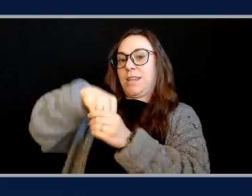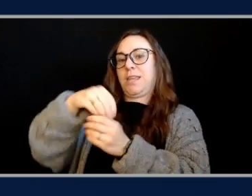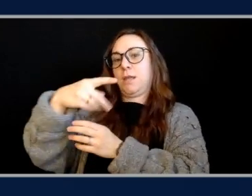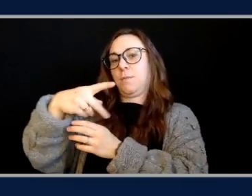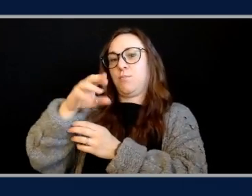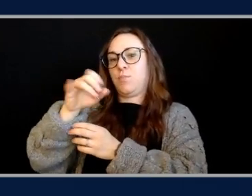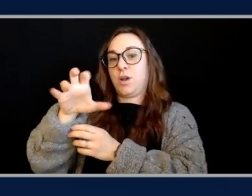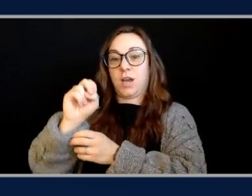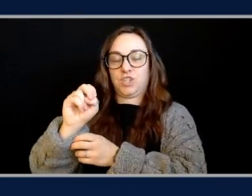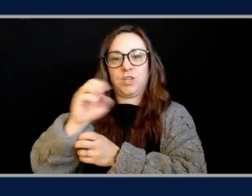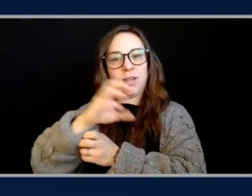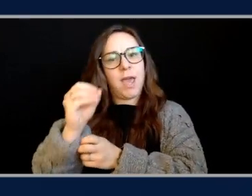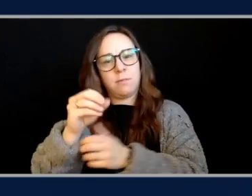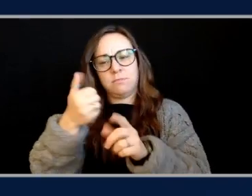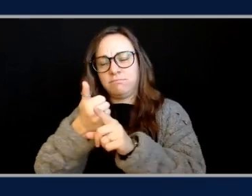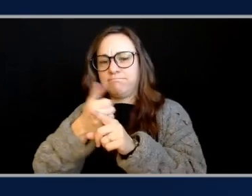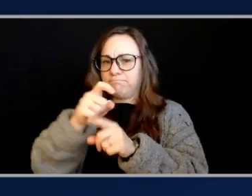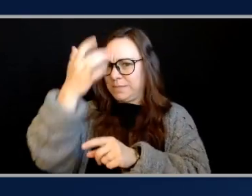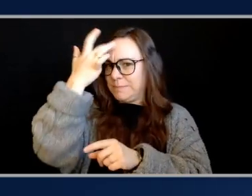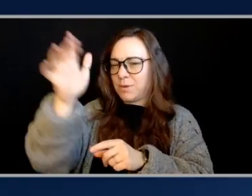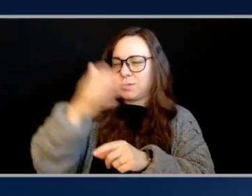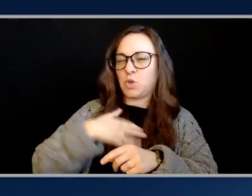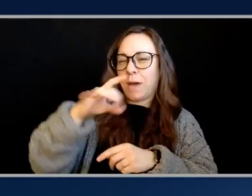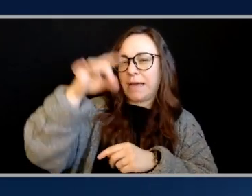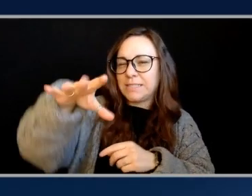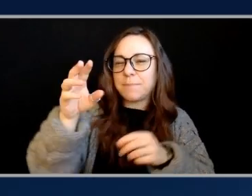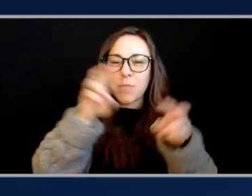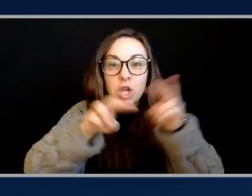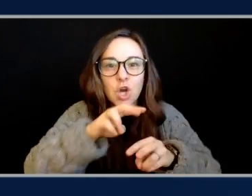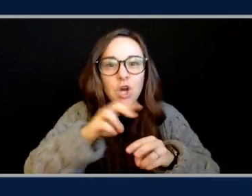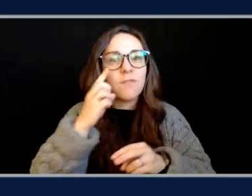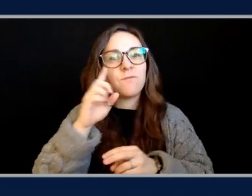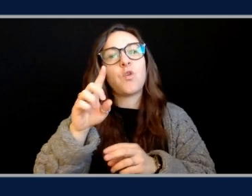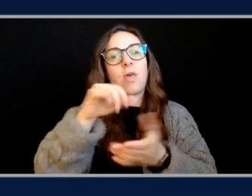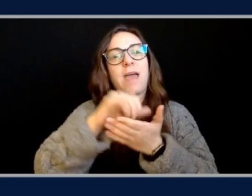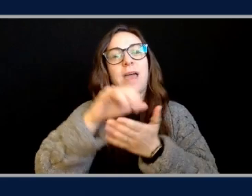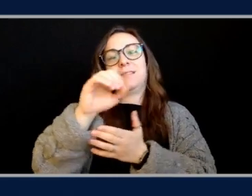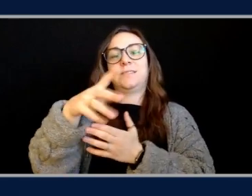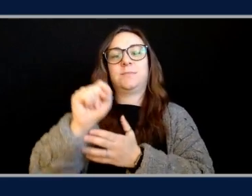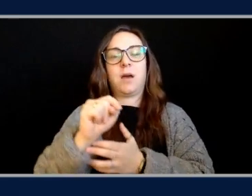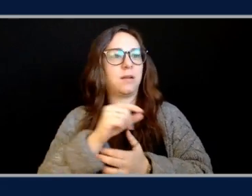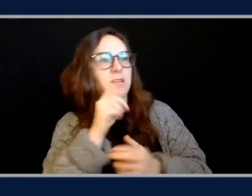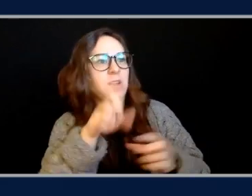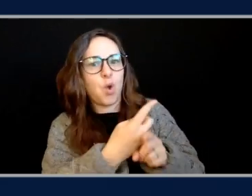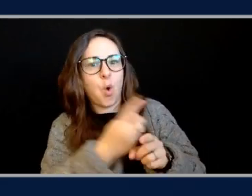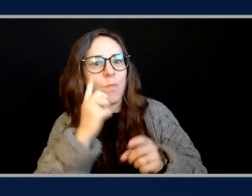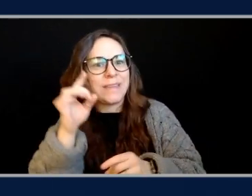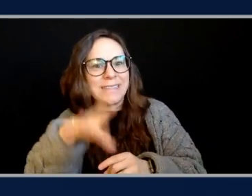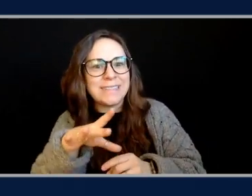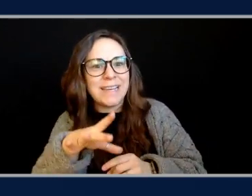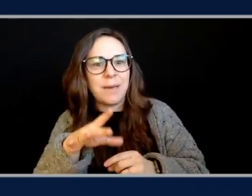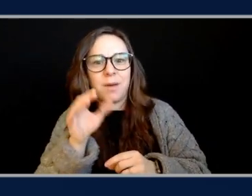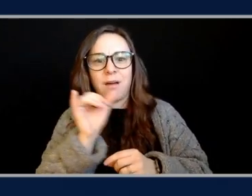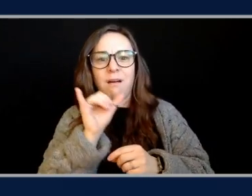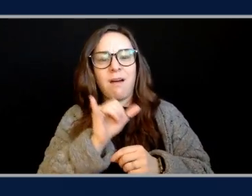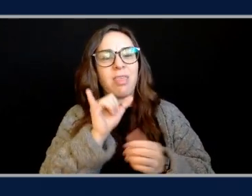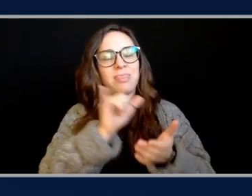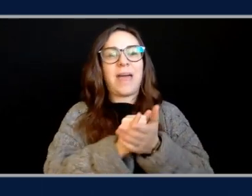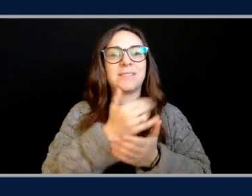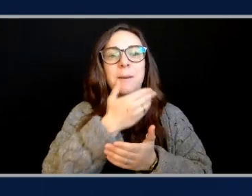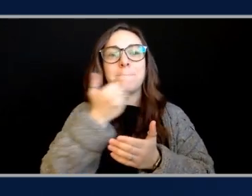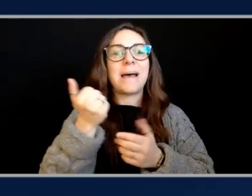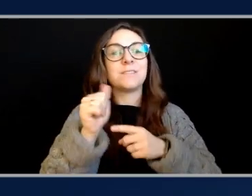about it. So look, that's my tip. Look into Spot. I don't think it's just a tip. I think it should be best practice, right?